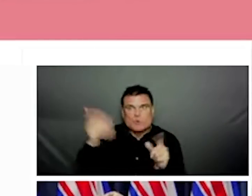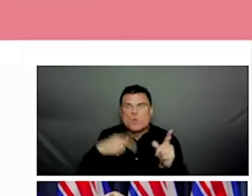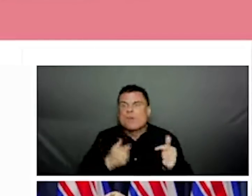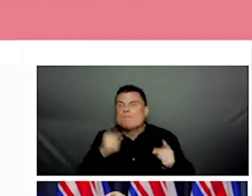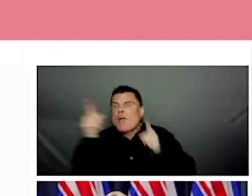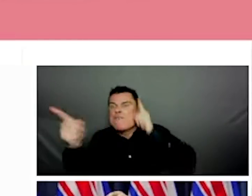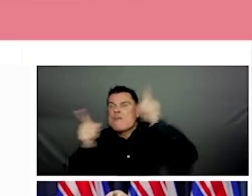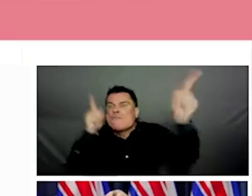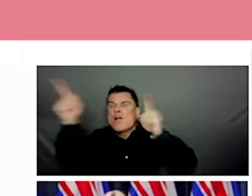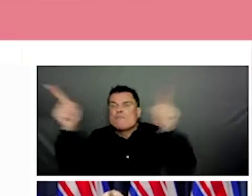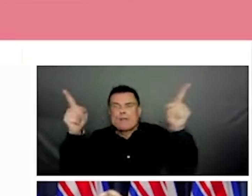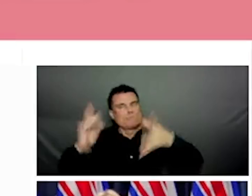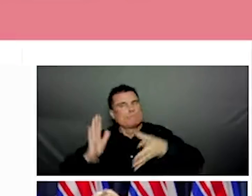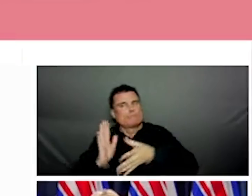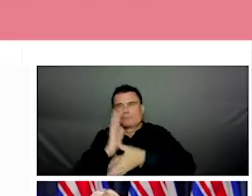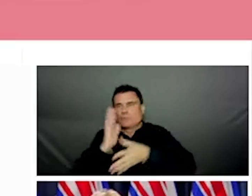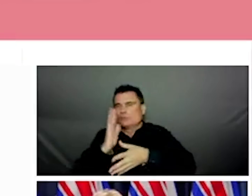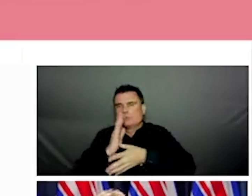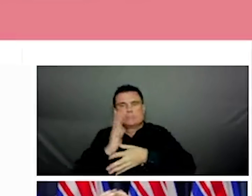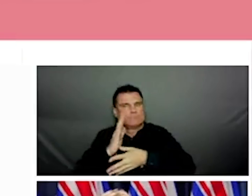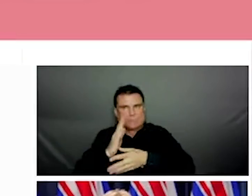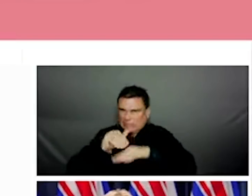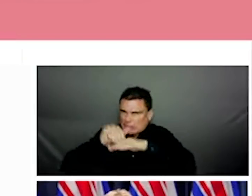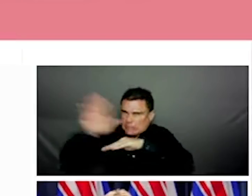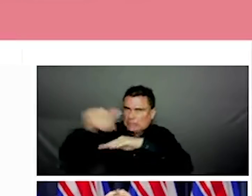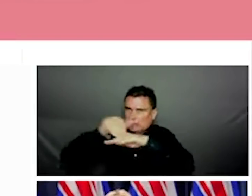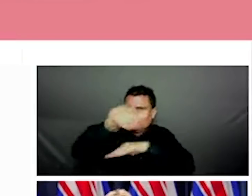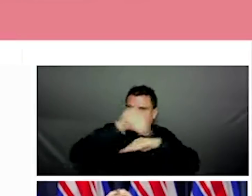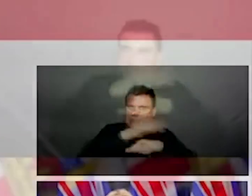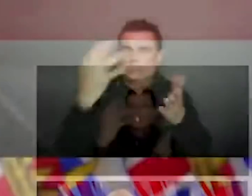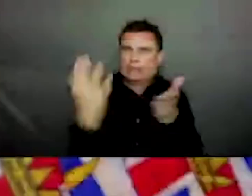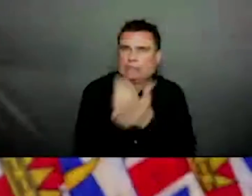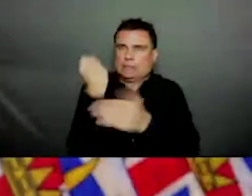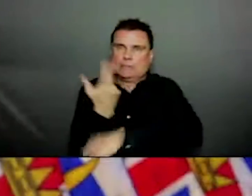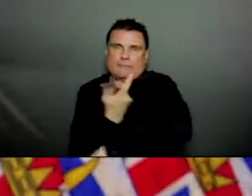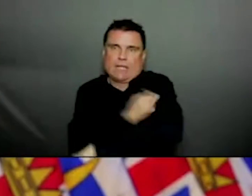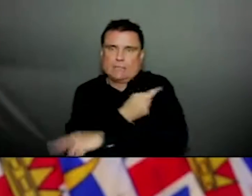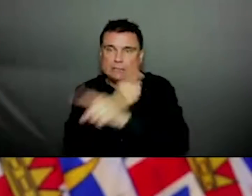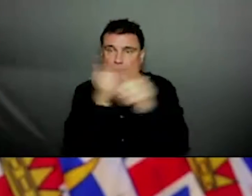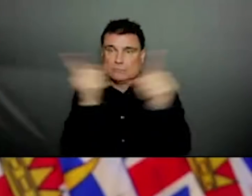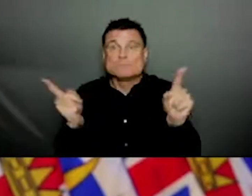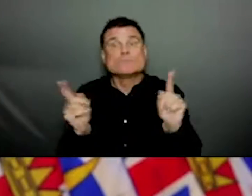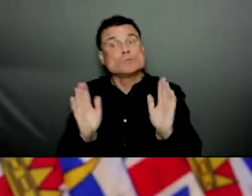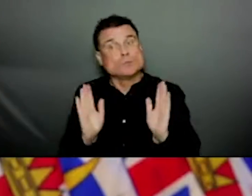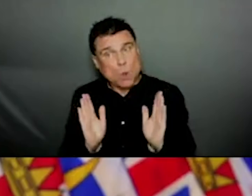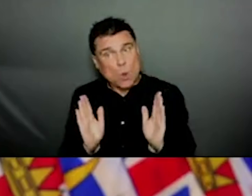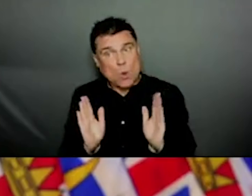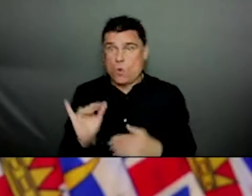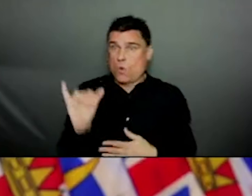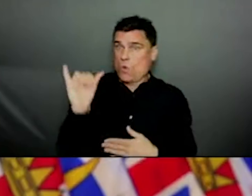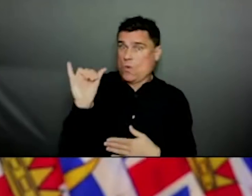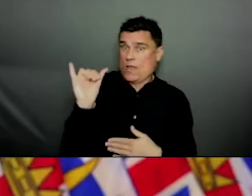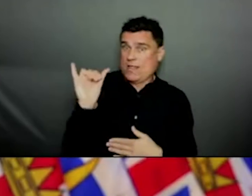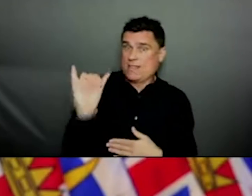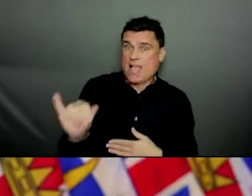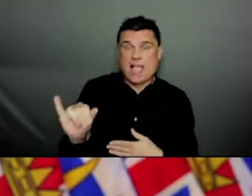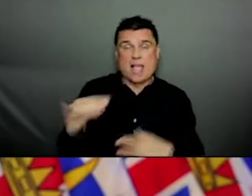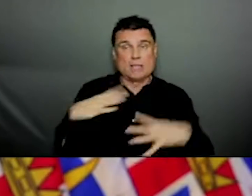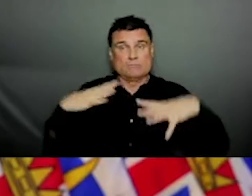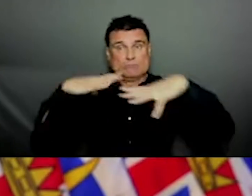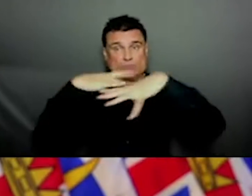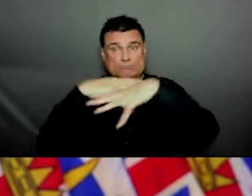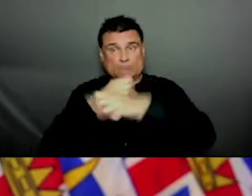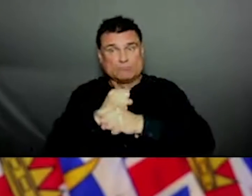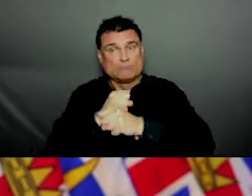So that is where we are with immunization. It's a monumental task, and there are